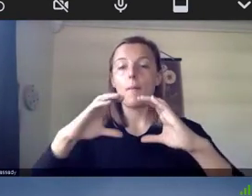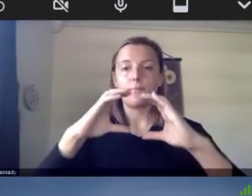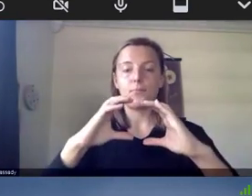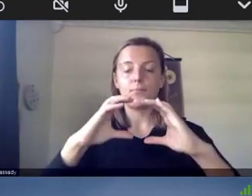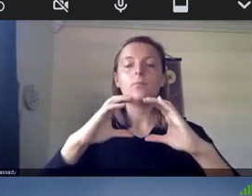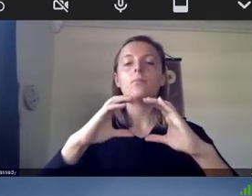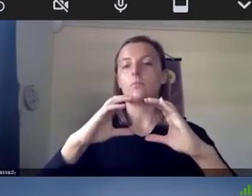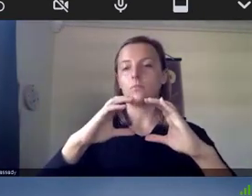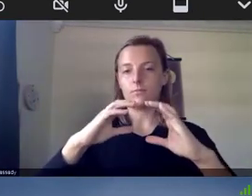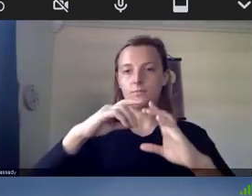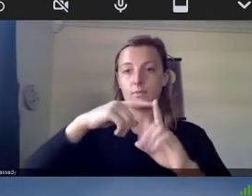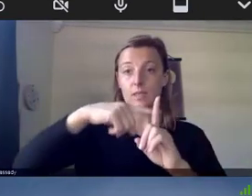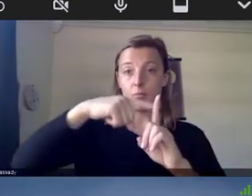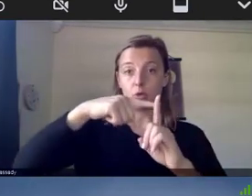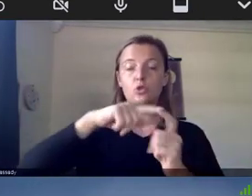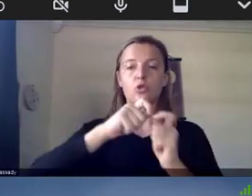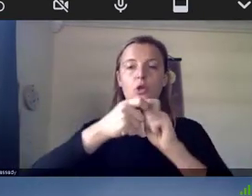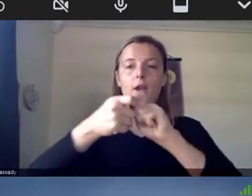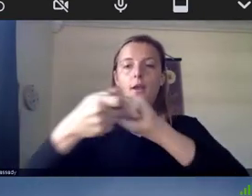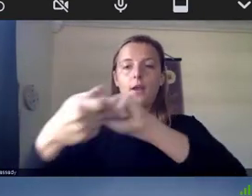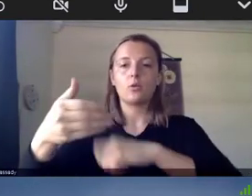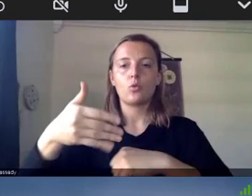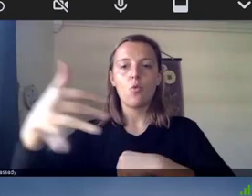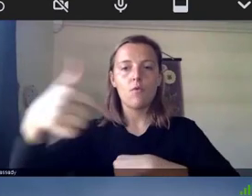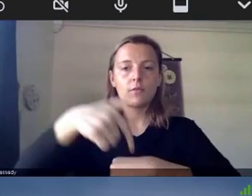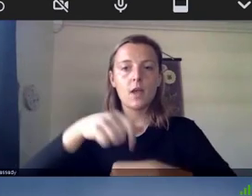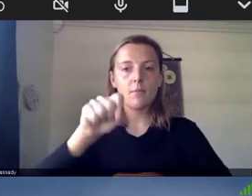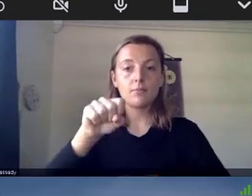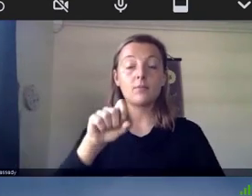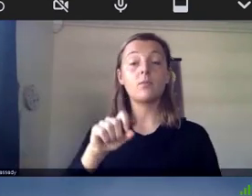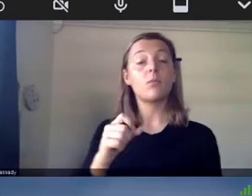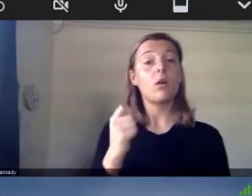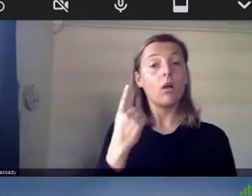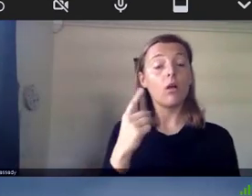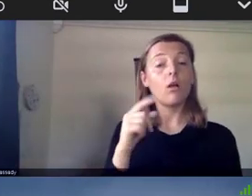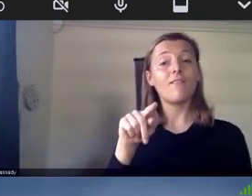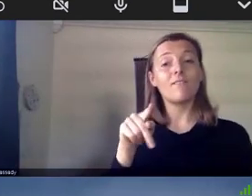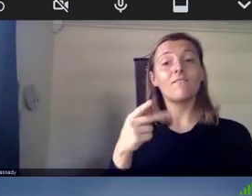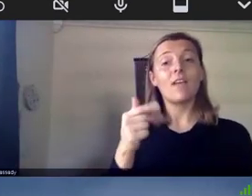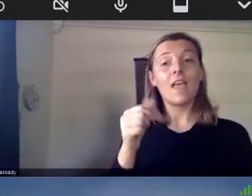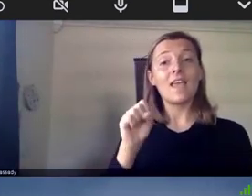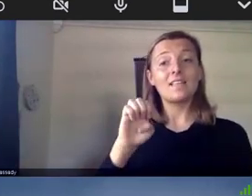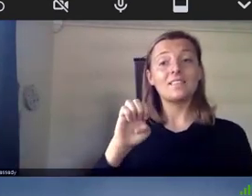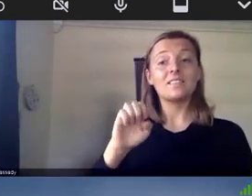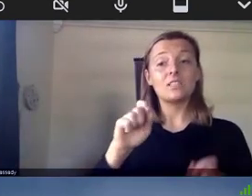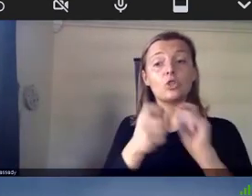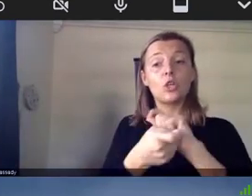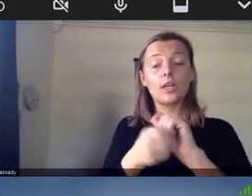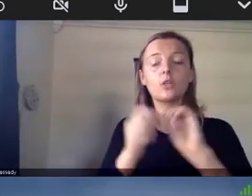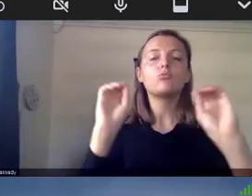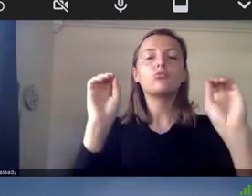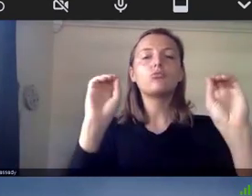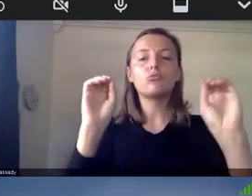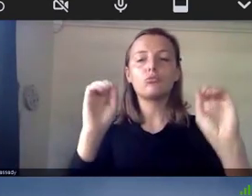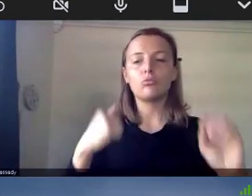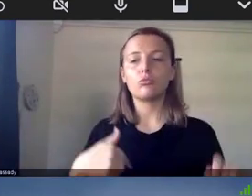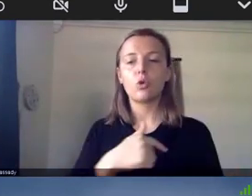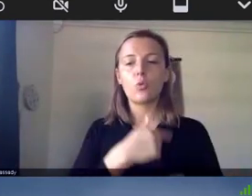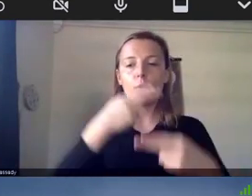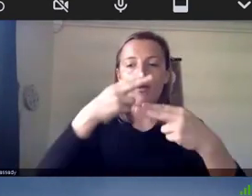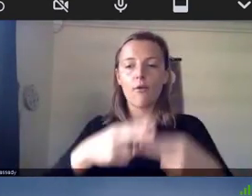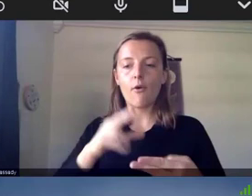but there's no phase change. So we call this sensible heat. So here we would take M times